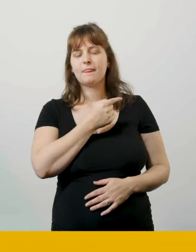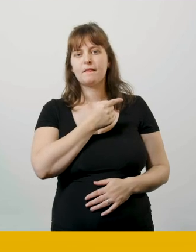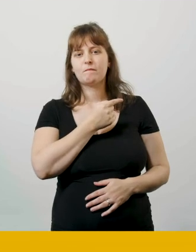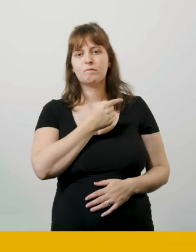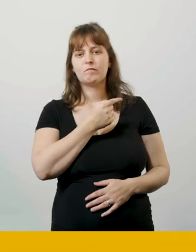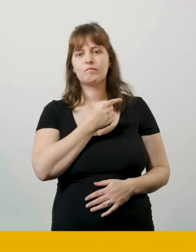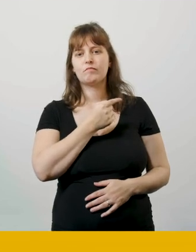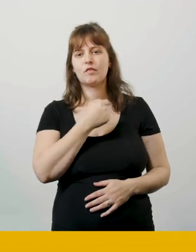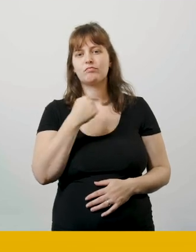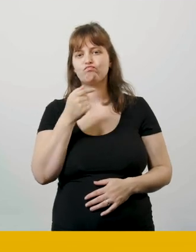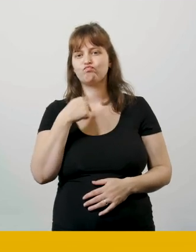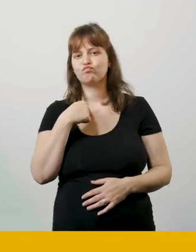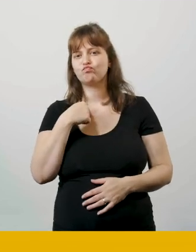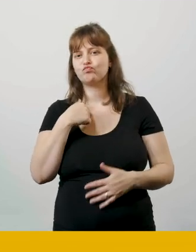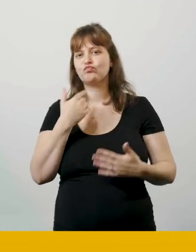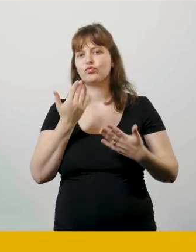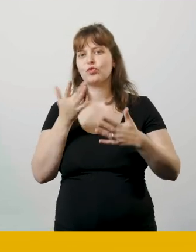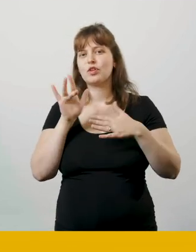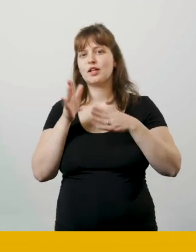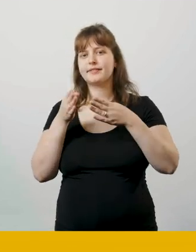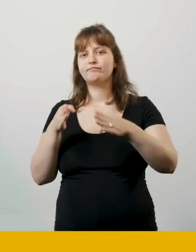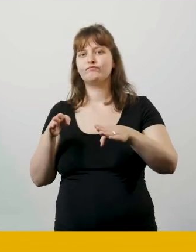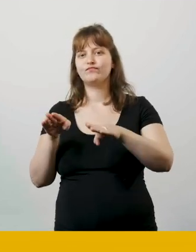I would like to close, and